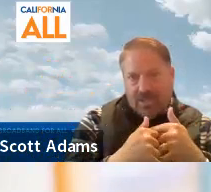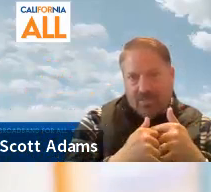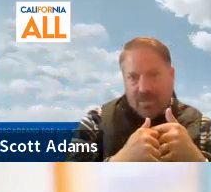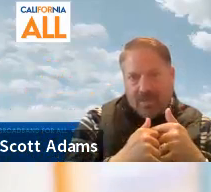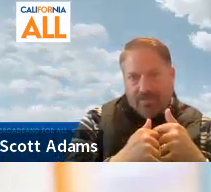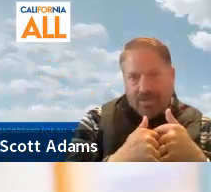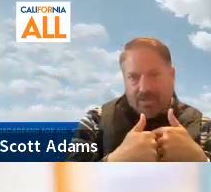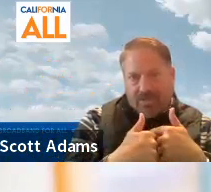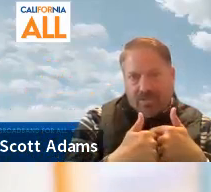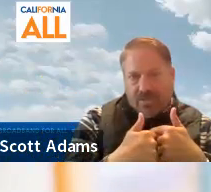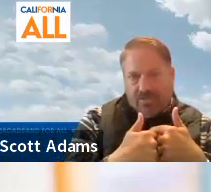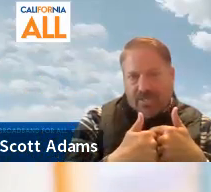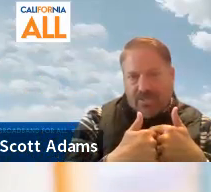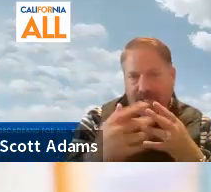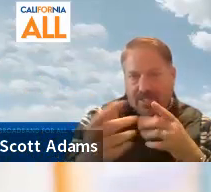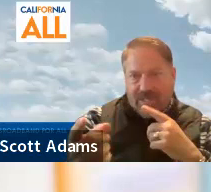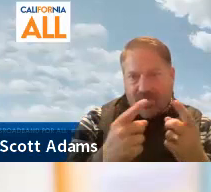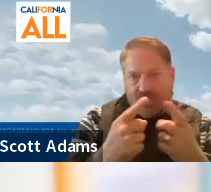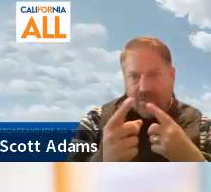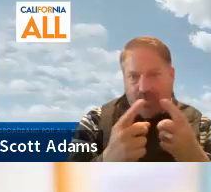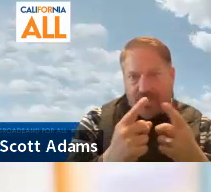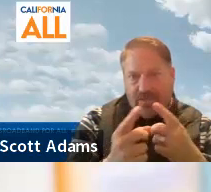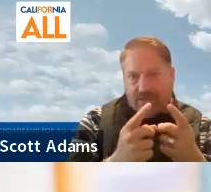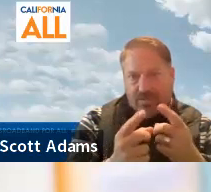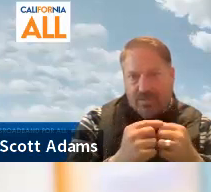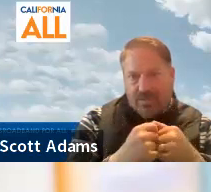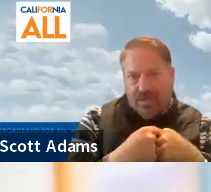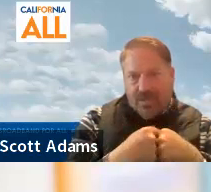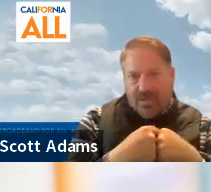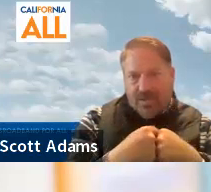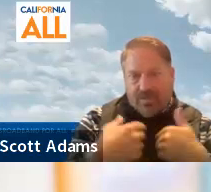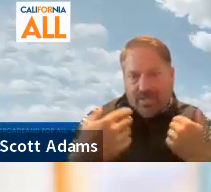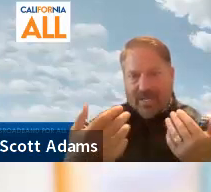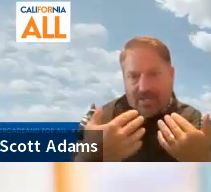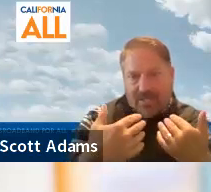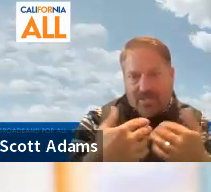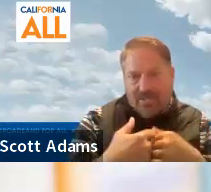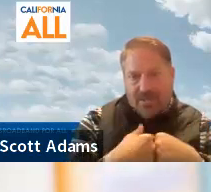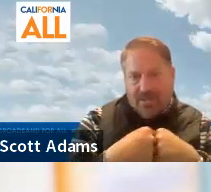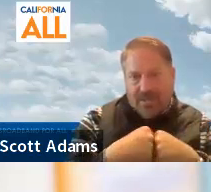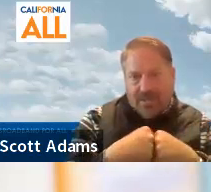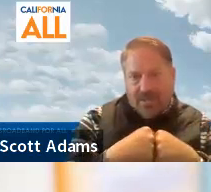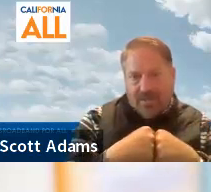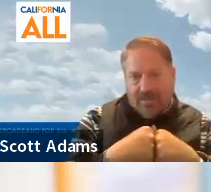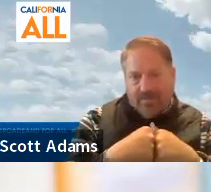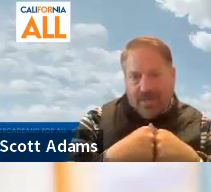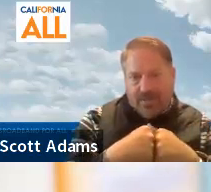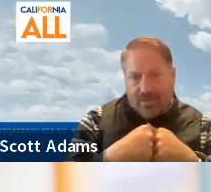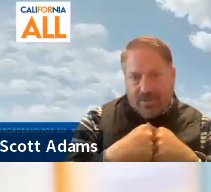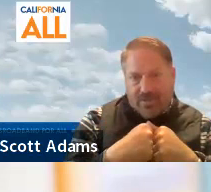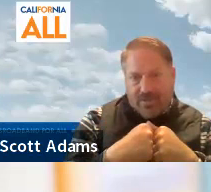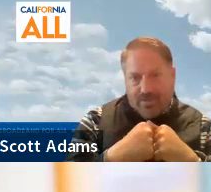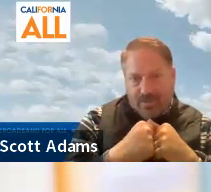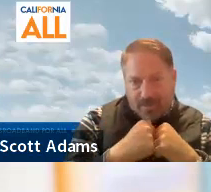need assistance with devices, because that's a critical piece to, you know, being able to access the